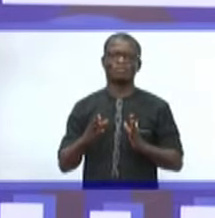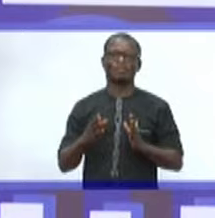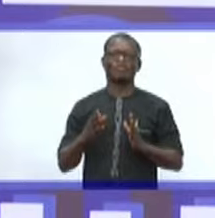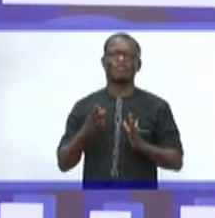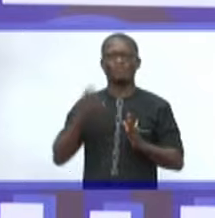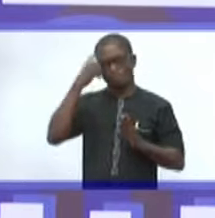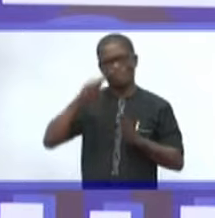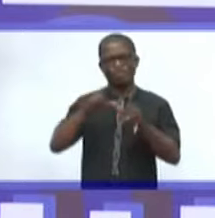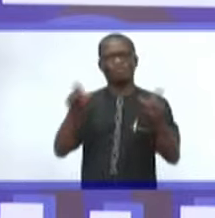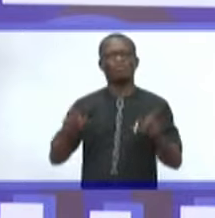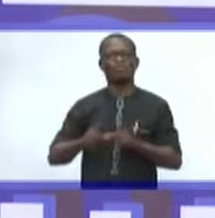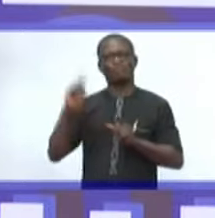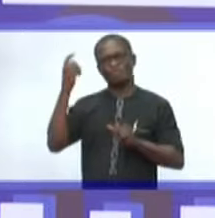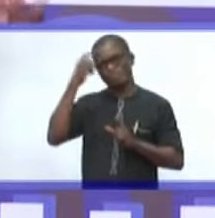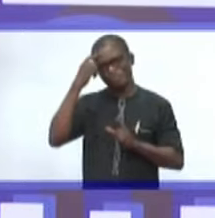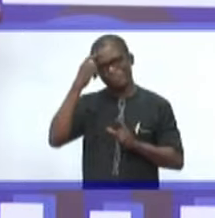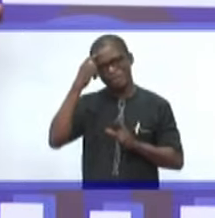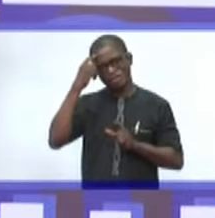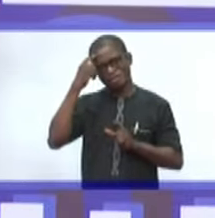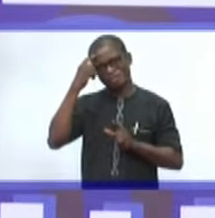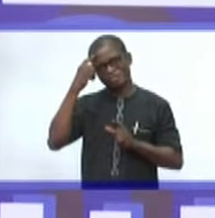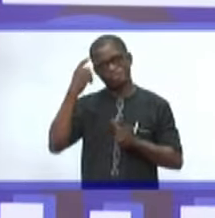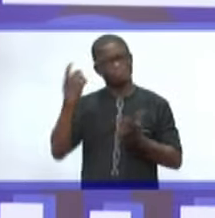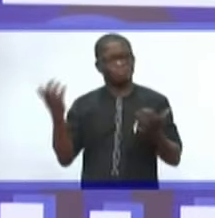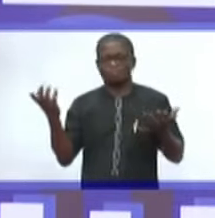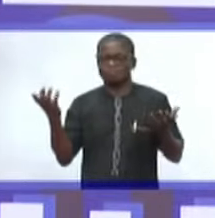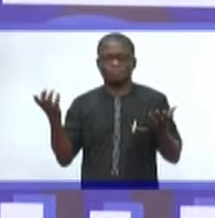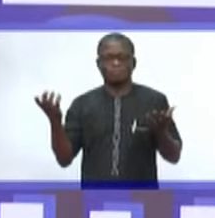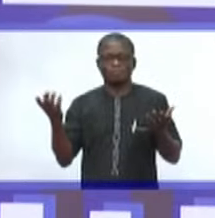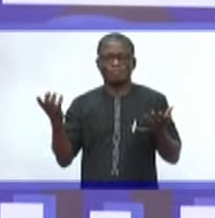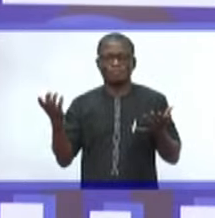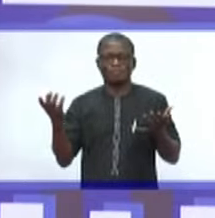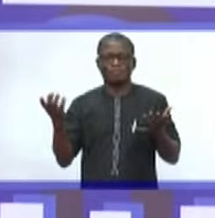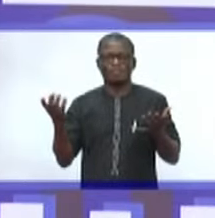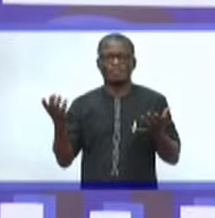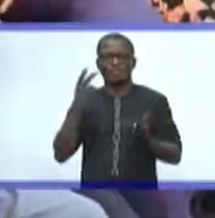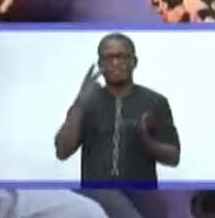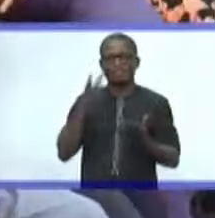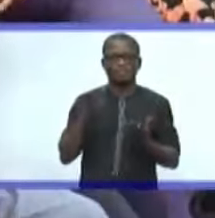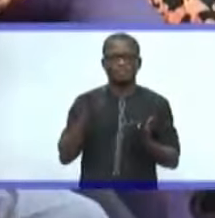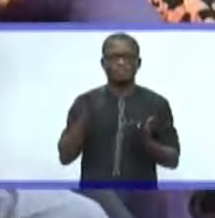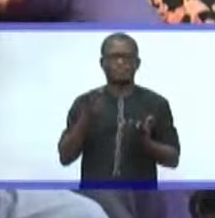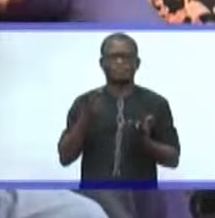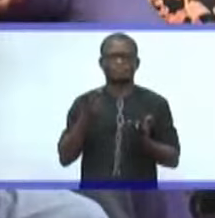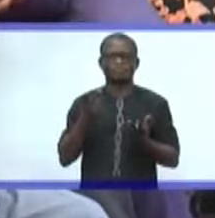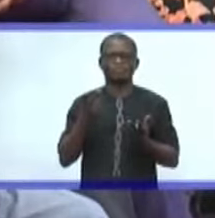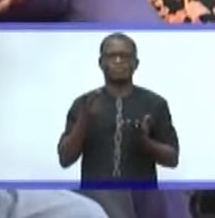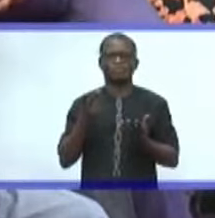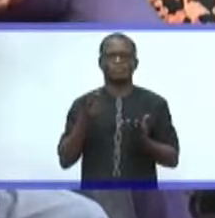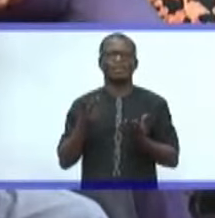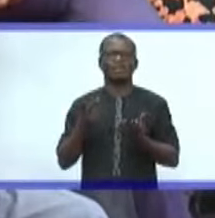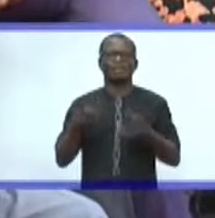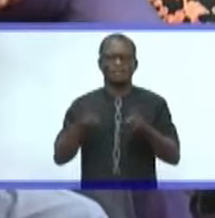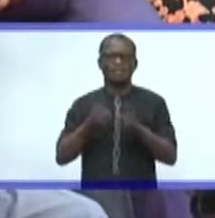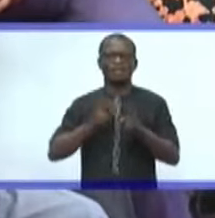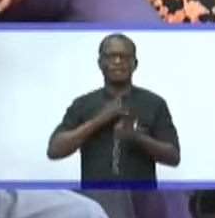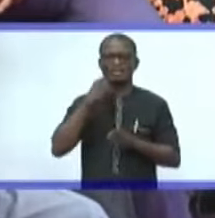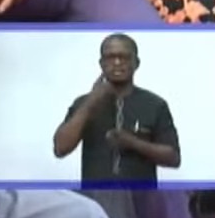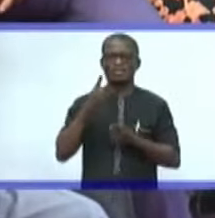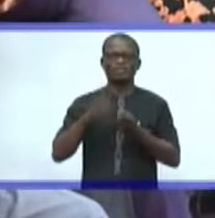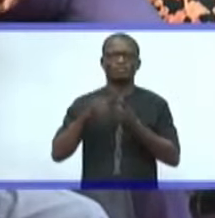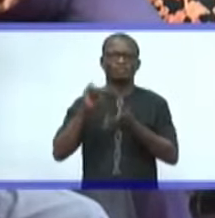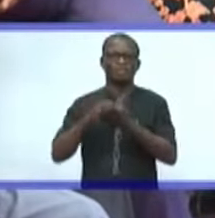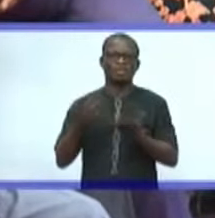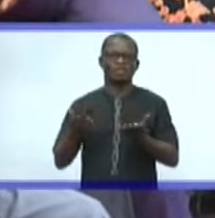Commissioner for Local Government. I said, they took over. It was us that was listening. And I can say it without